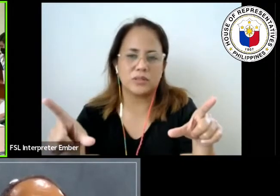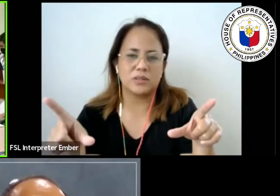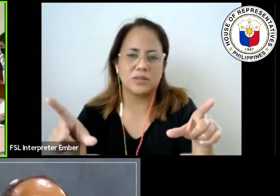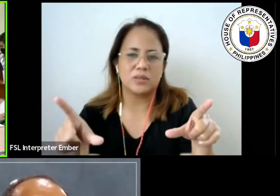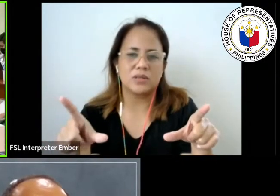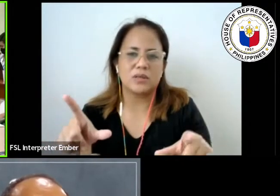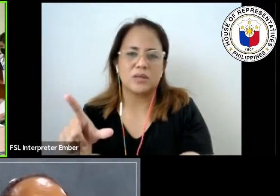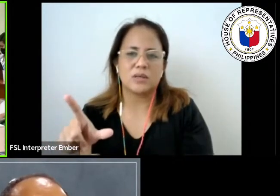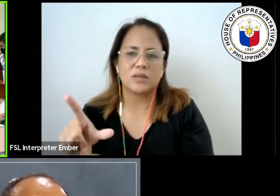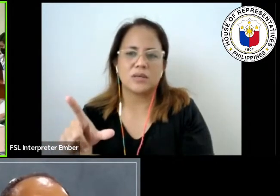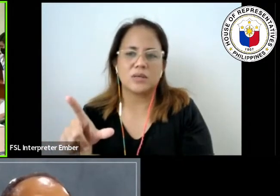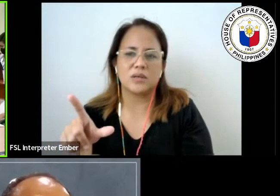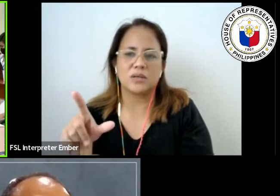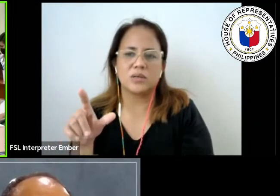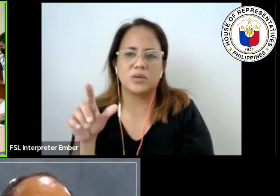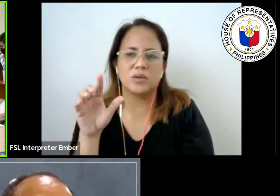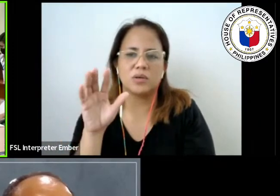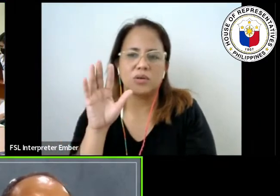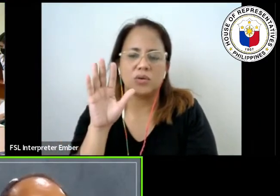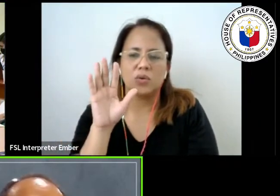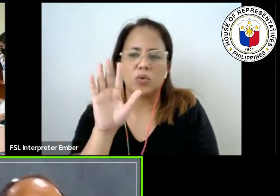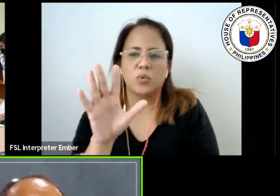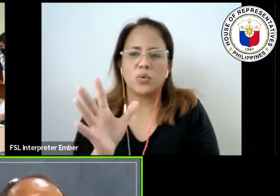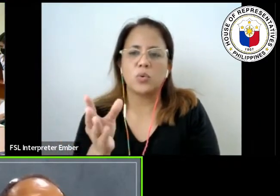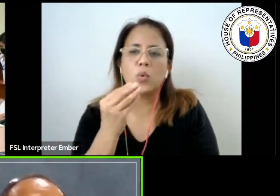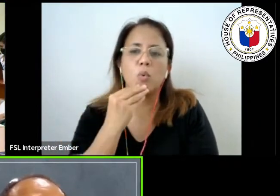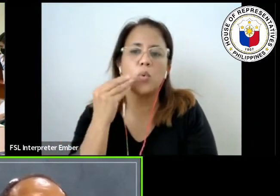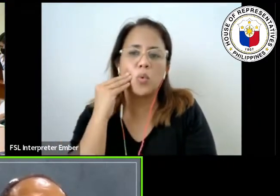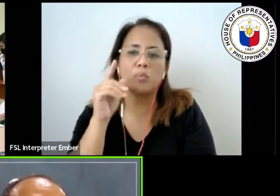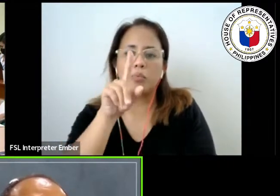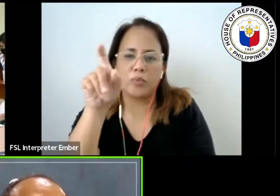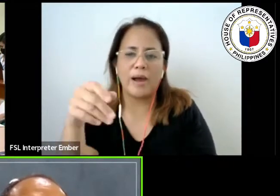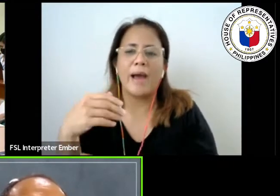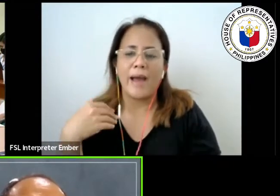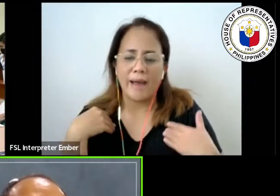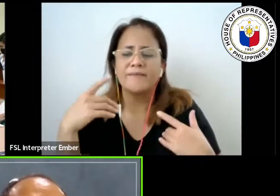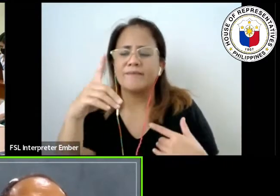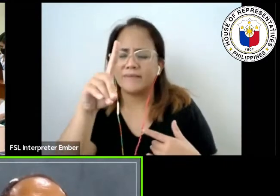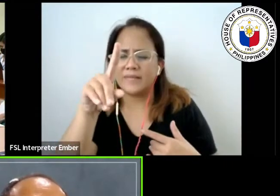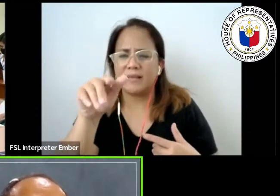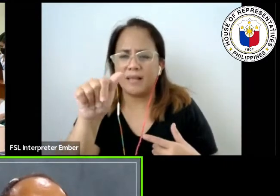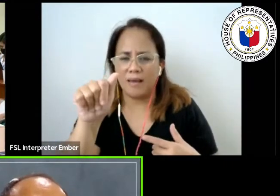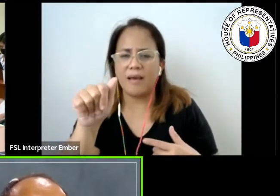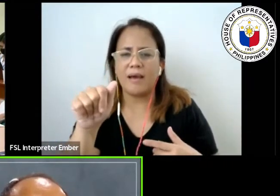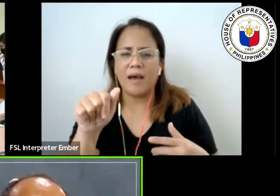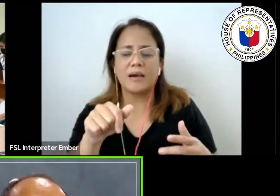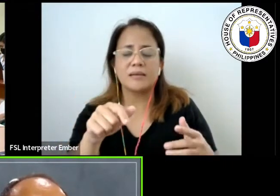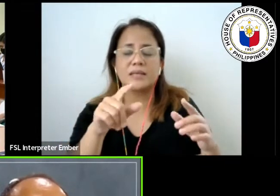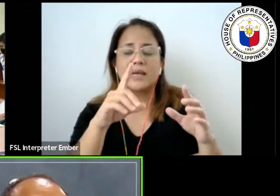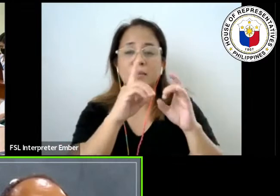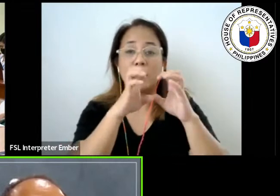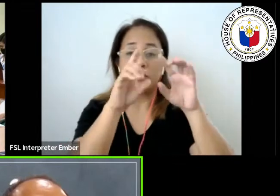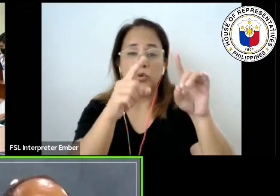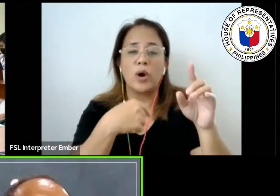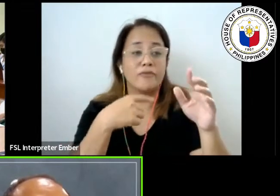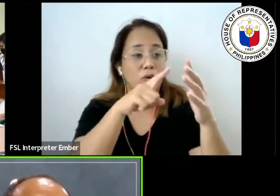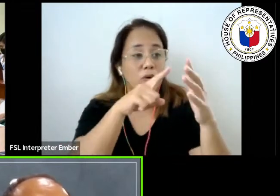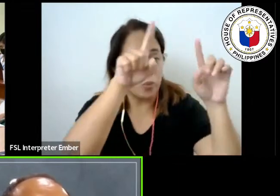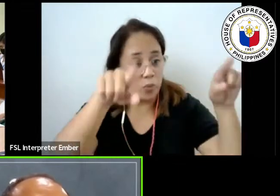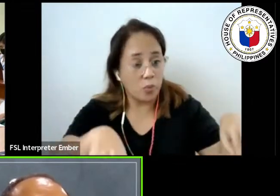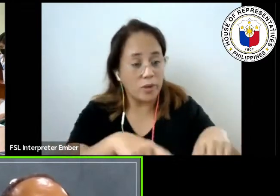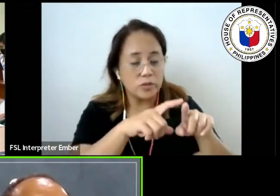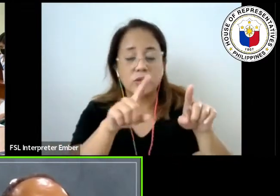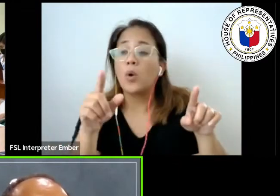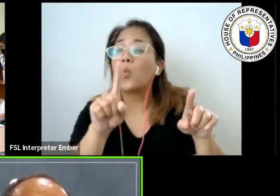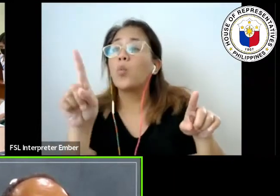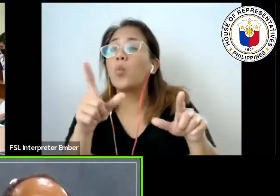spoken in your home. So may datos po yun na ang DepEd. Tinatanong po